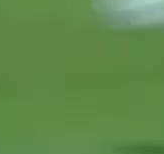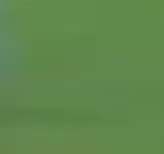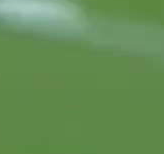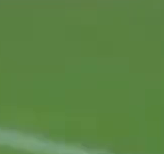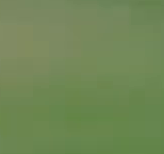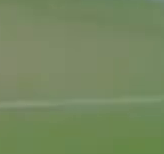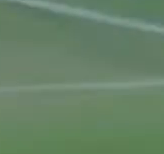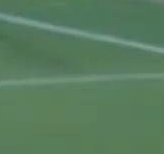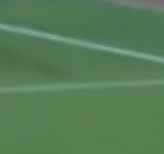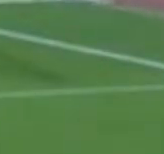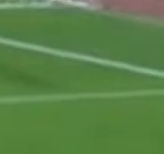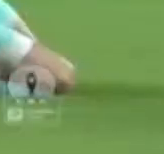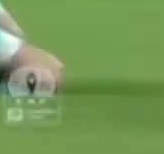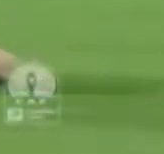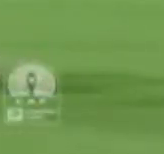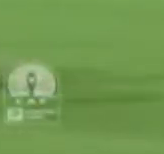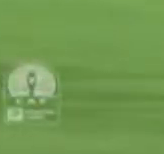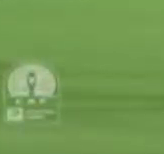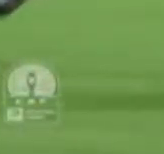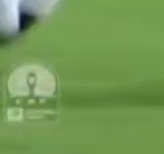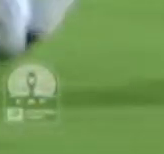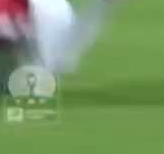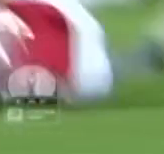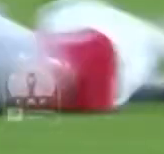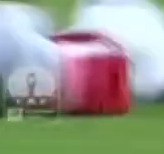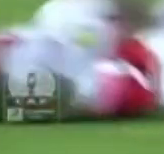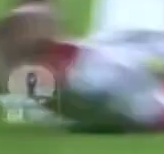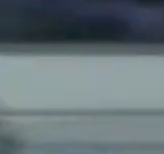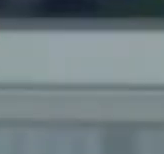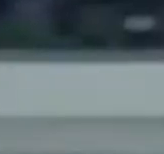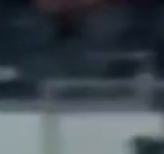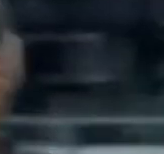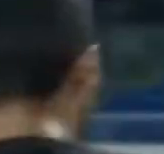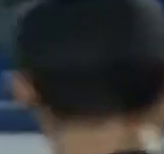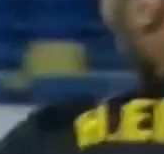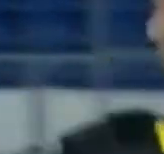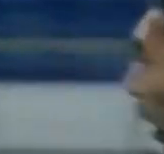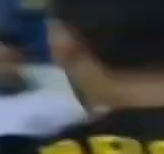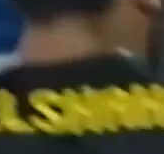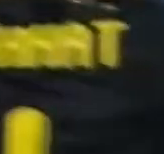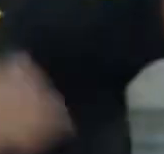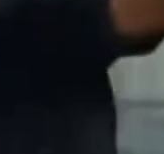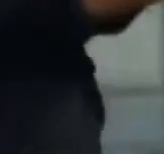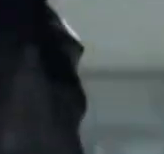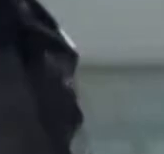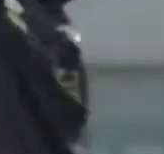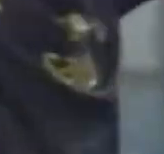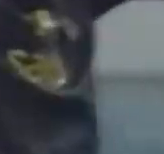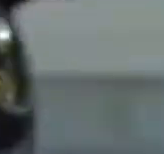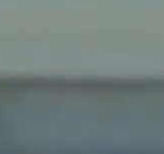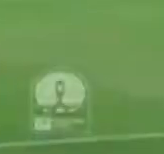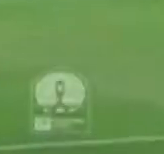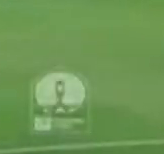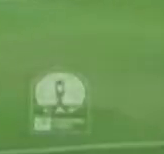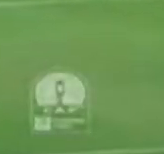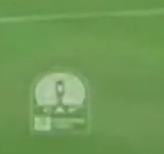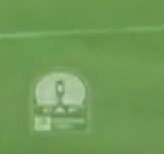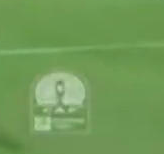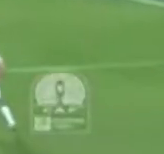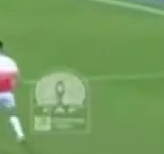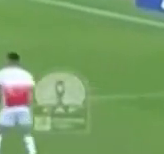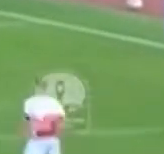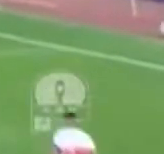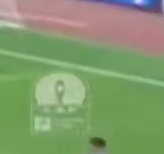Eight-time CAF Champions League winner Salah Leo Egypt inched closer to qualifying for the finals of the prestigious cup when they humbled twice champions